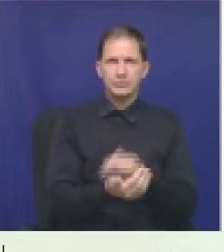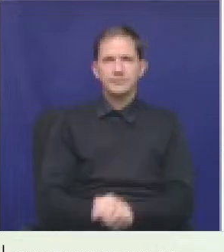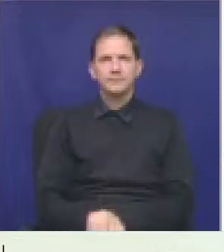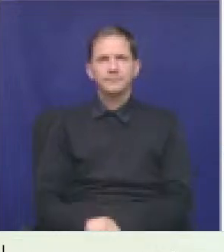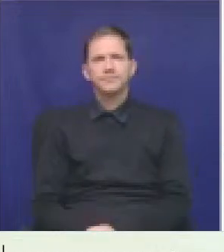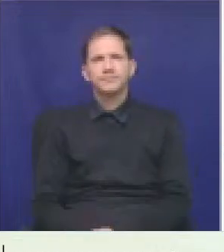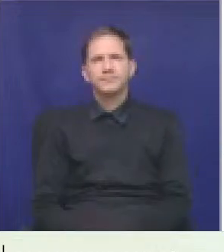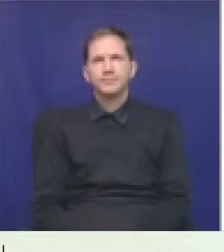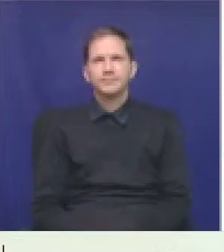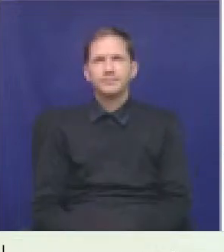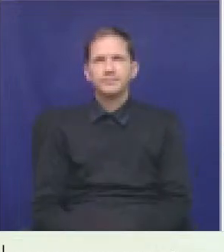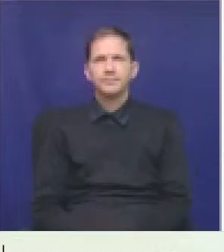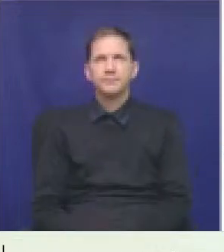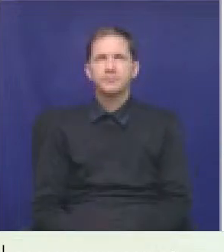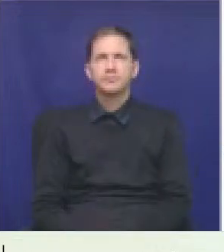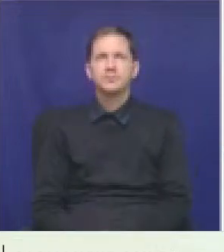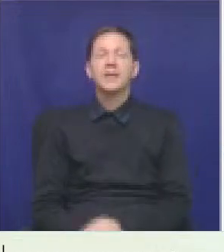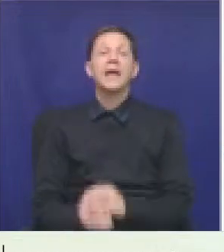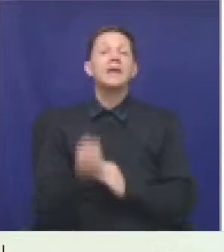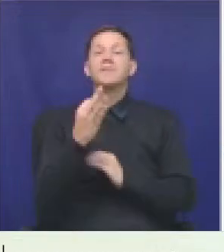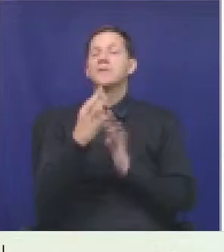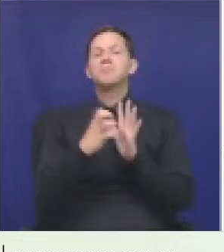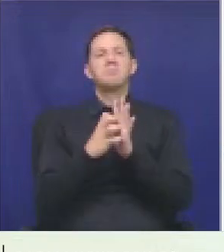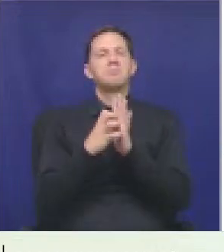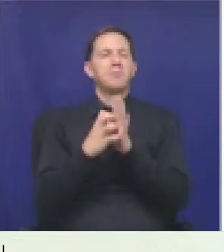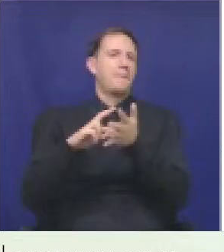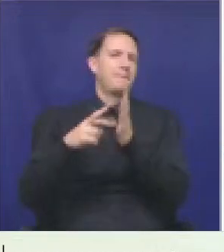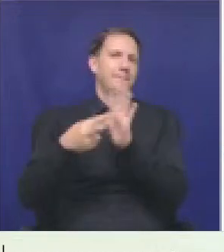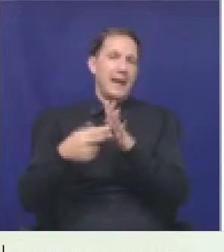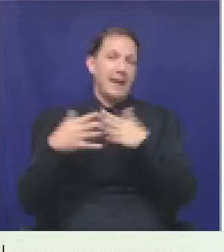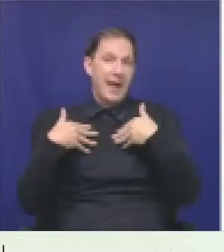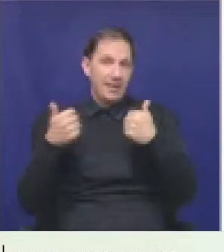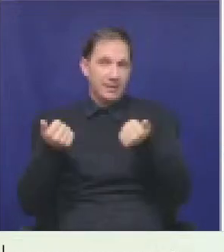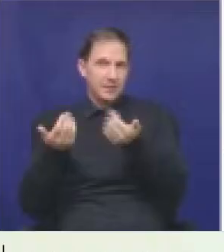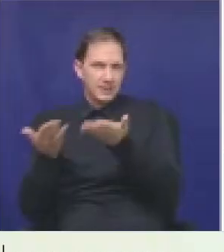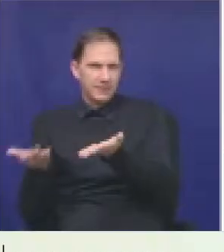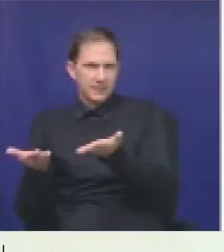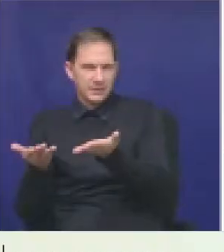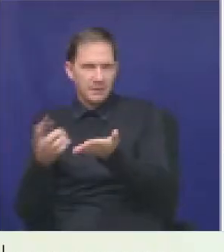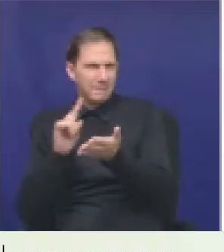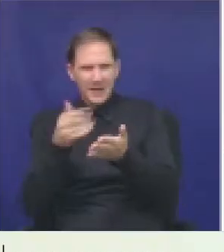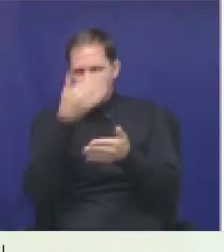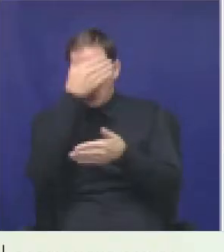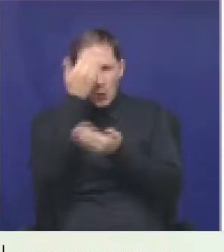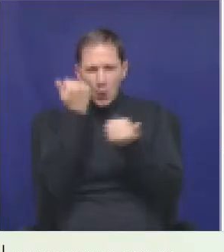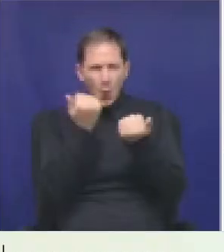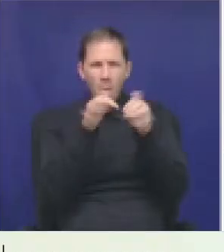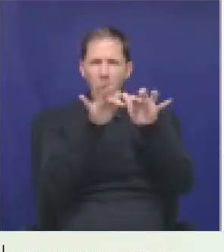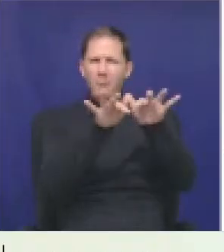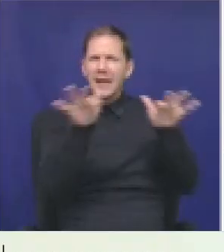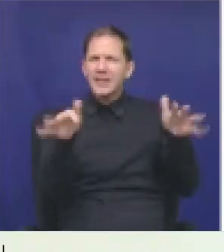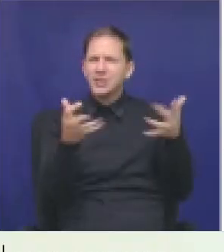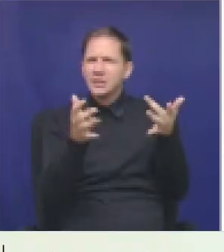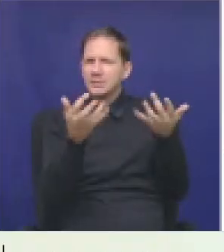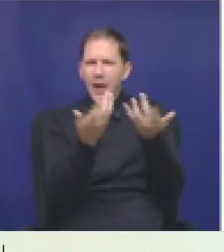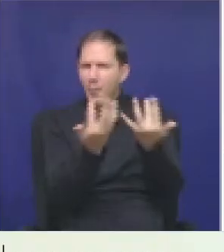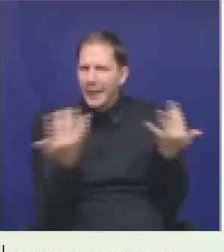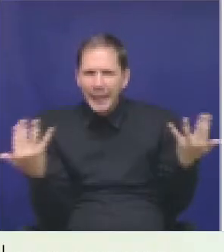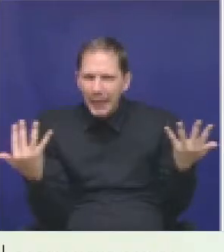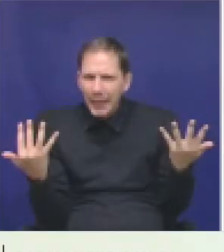When you have to plan for health services without proper population data, you can't do